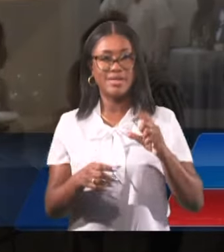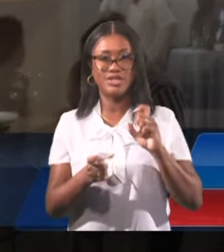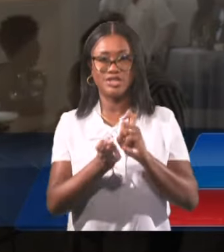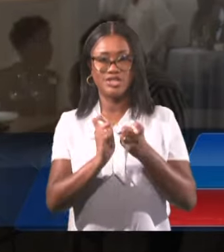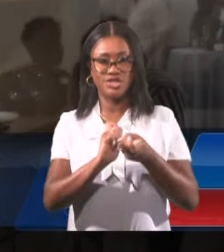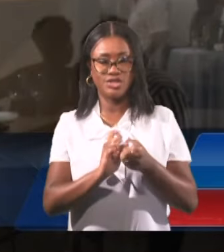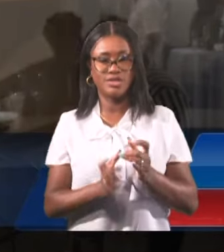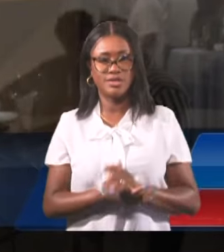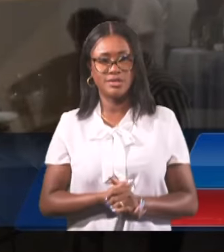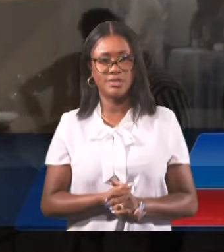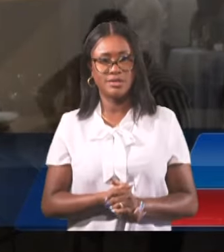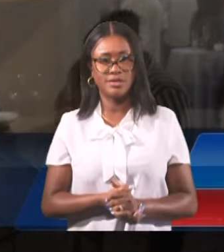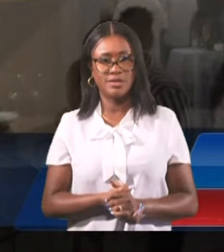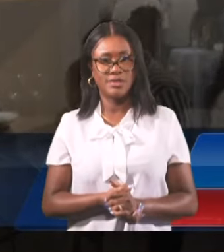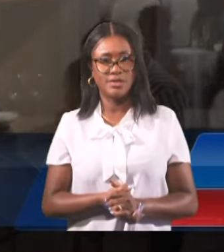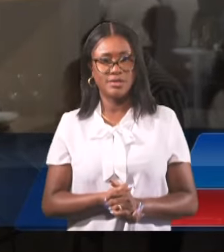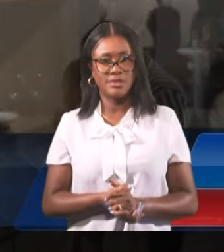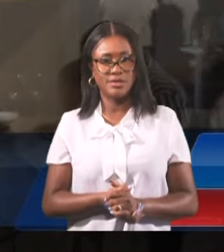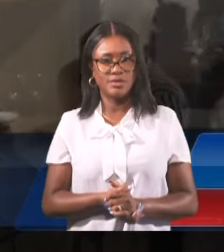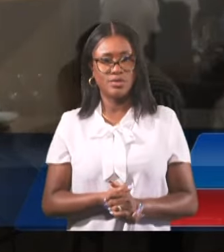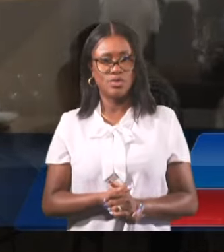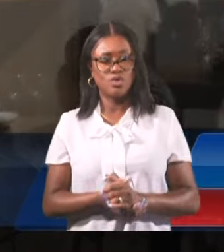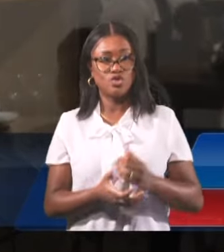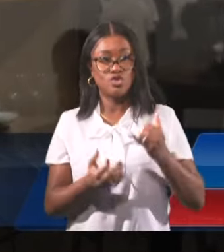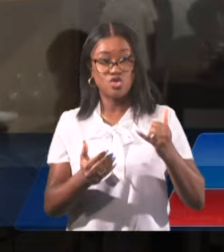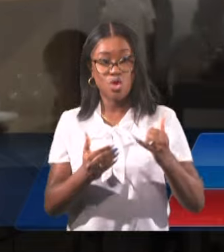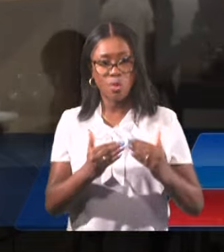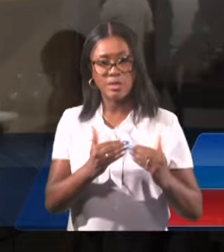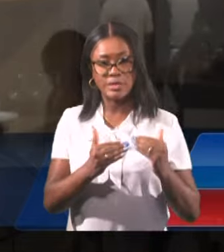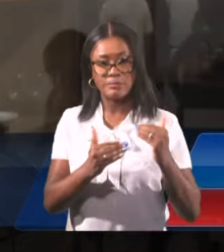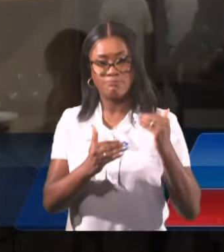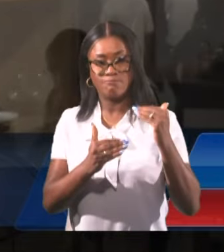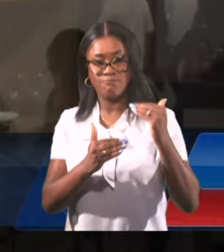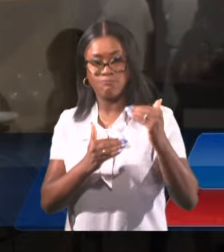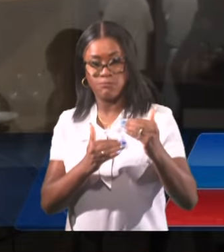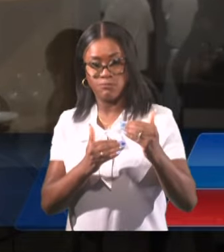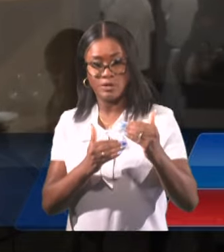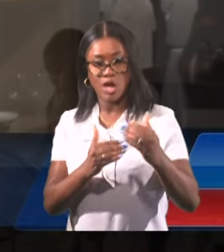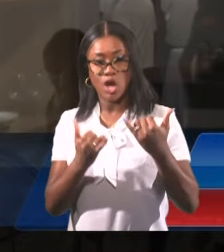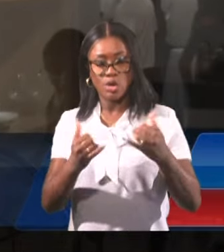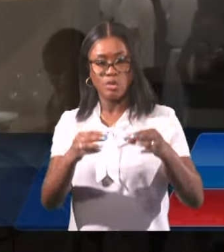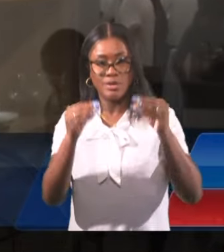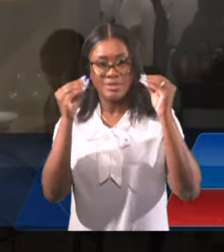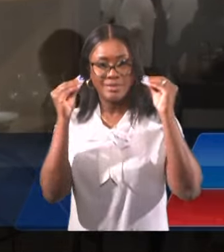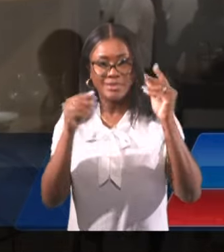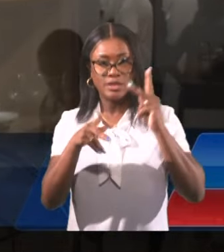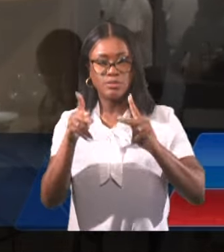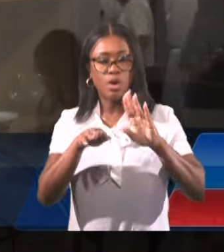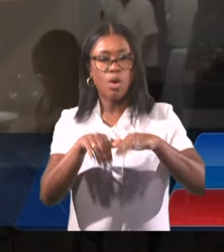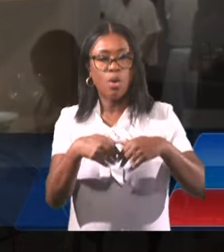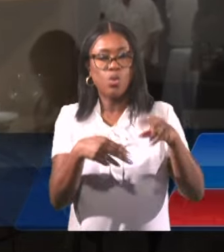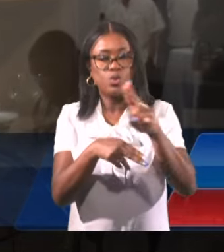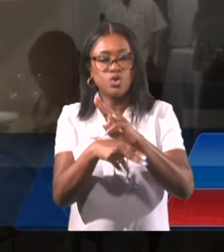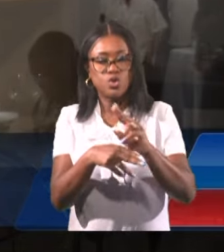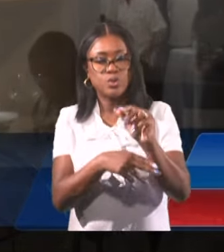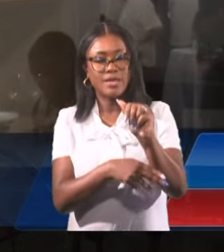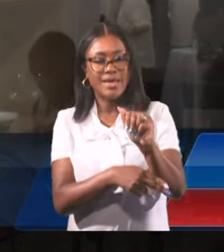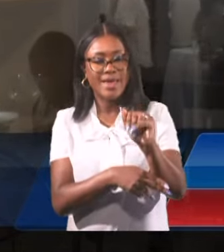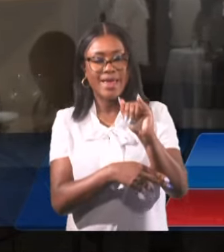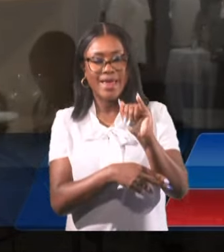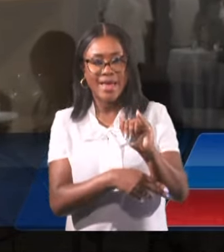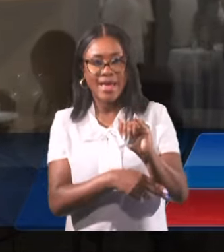are not just with the curve, we're ahead of it. So we're at the point now where we are teaching people to use AI in things